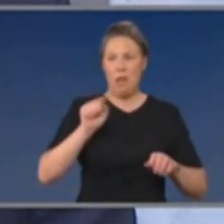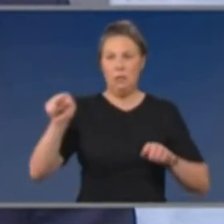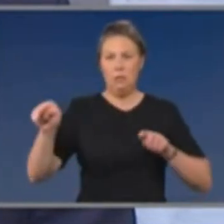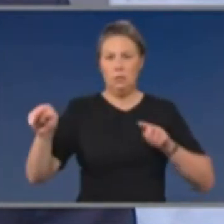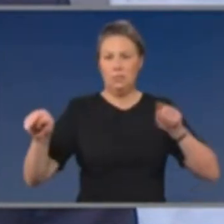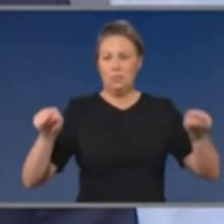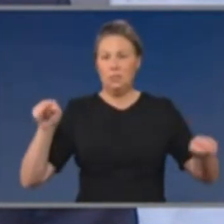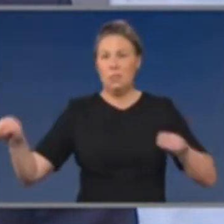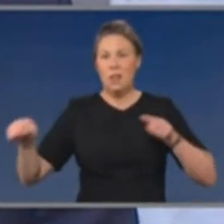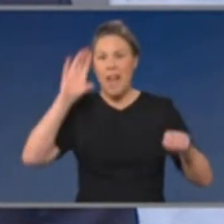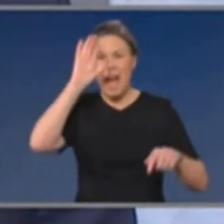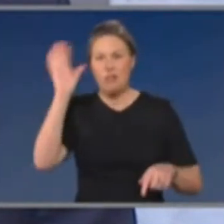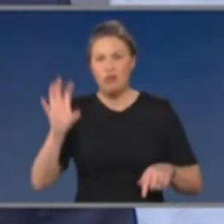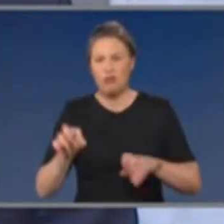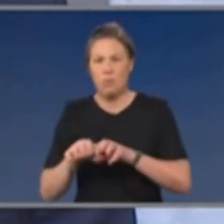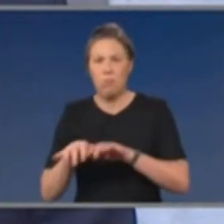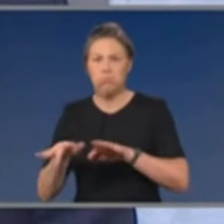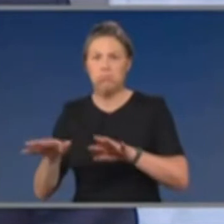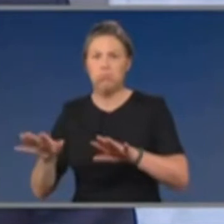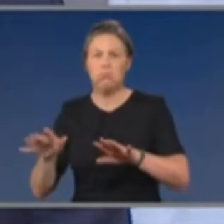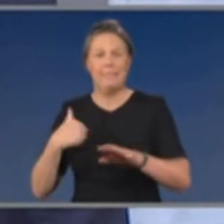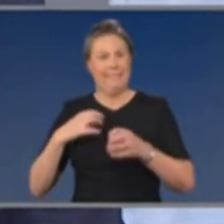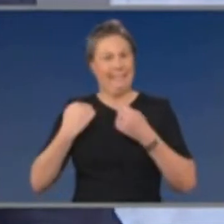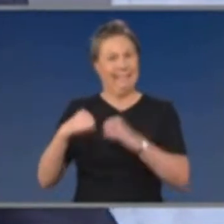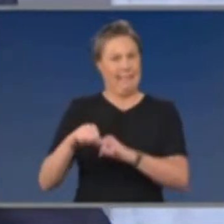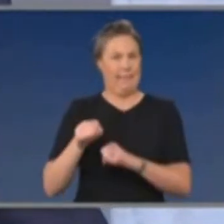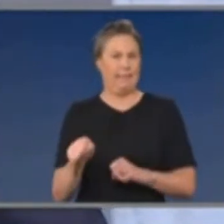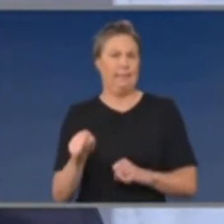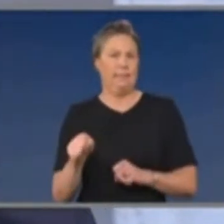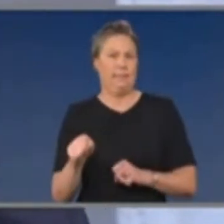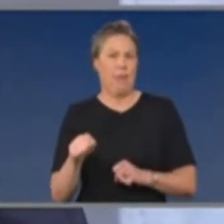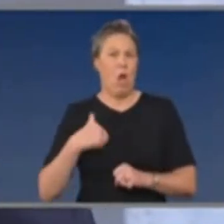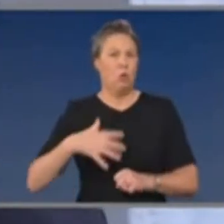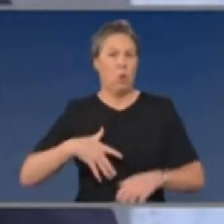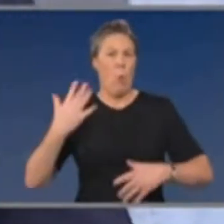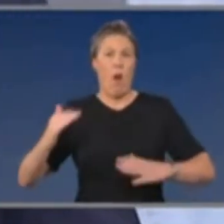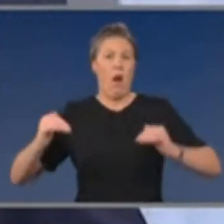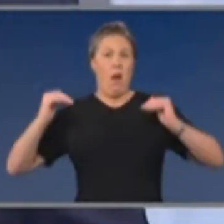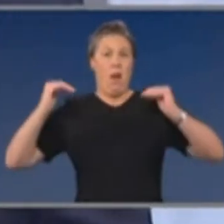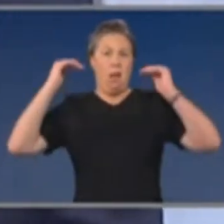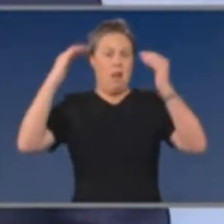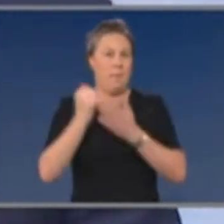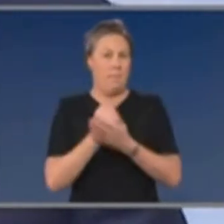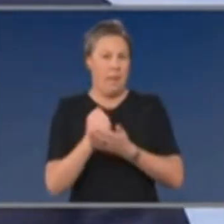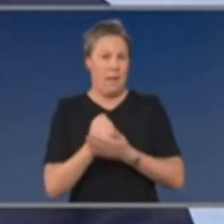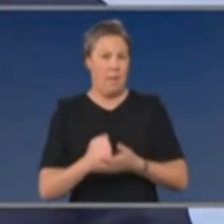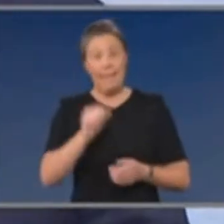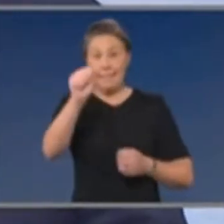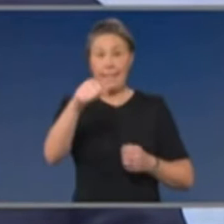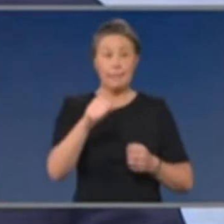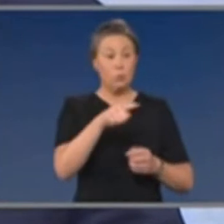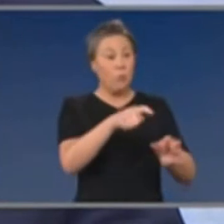levels. And I'm keen to see the statistics improve on that front as well. But the Victorian situation is